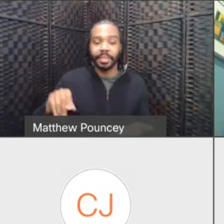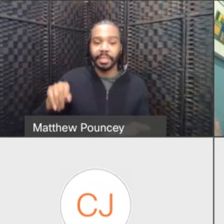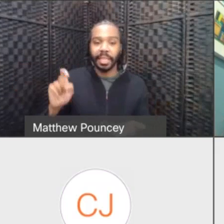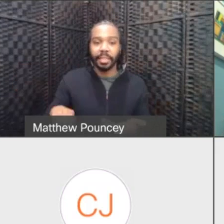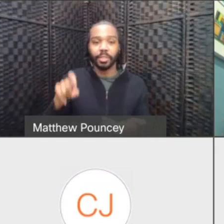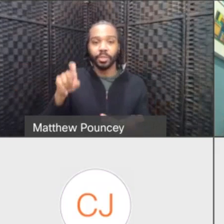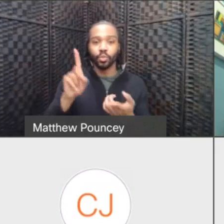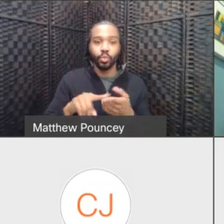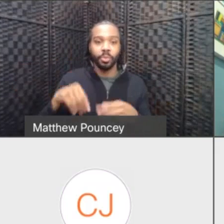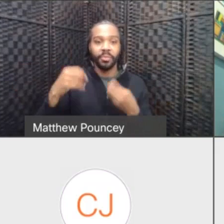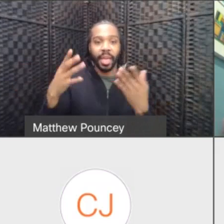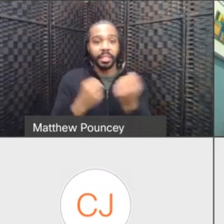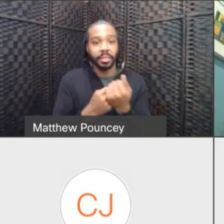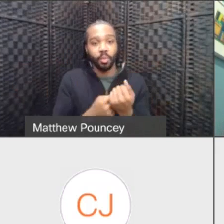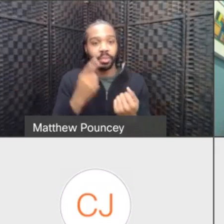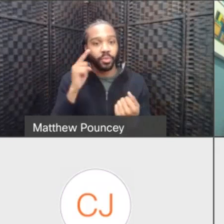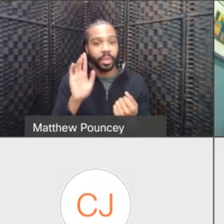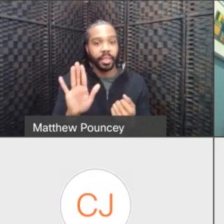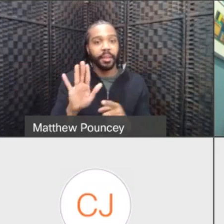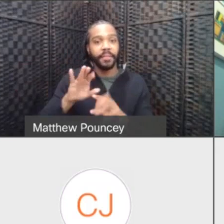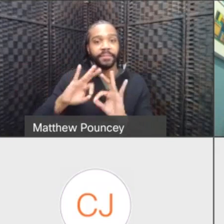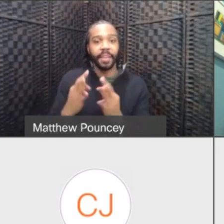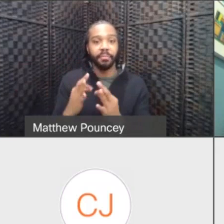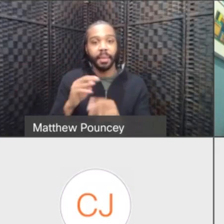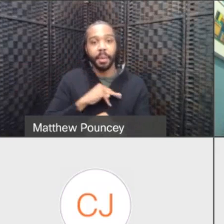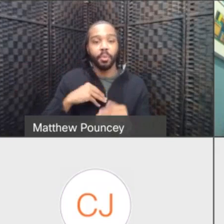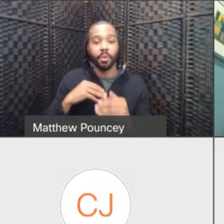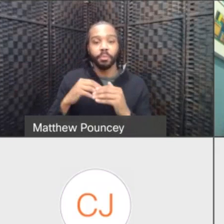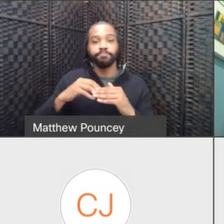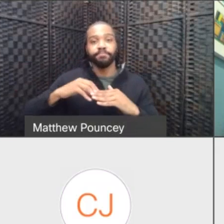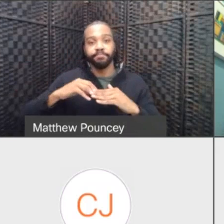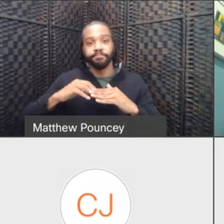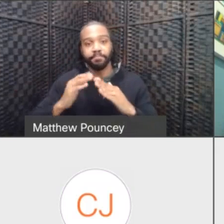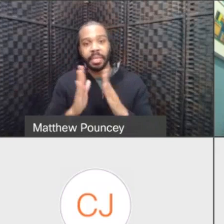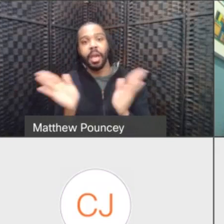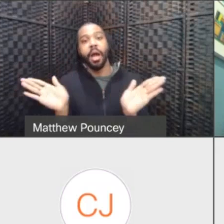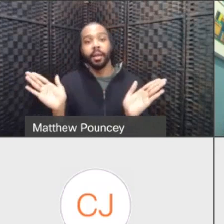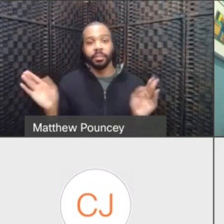provide supports for their family member beyond the typical hours that they'd be providing supports.